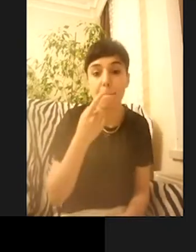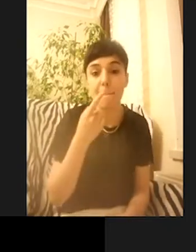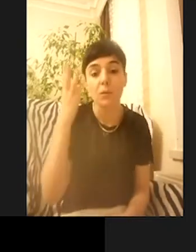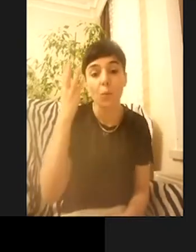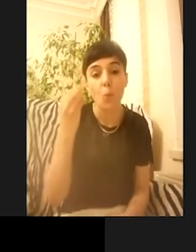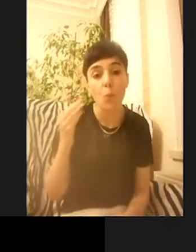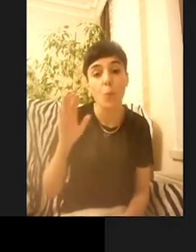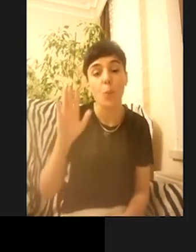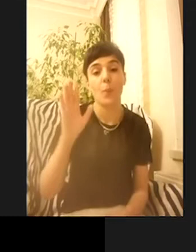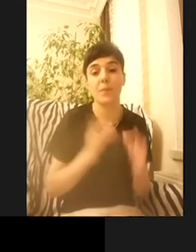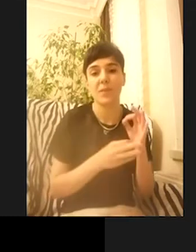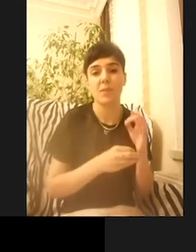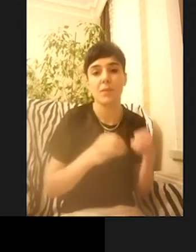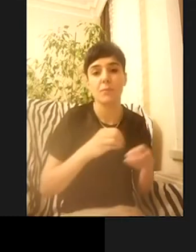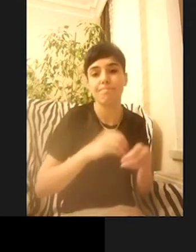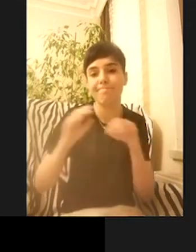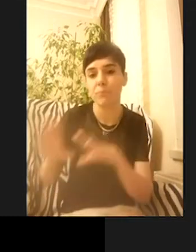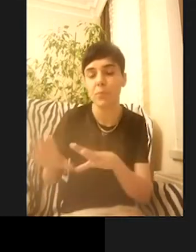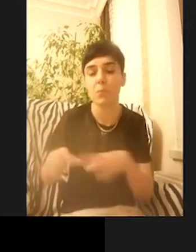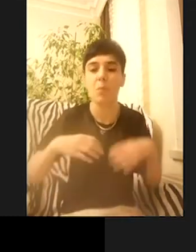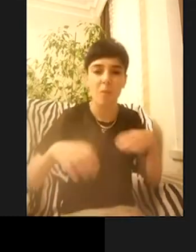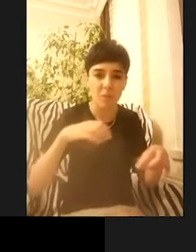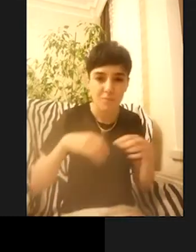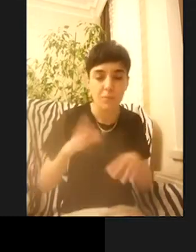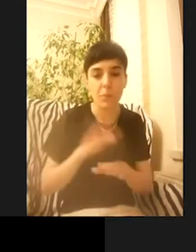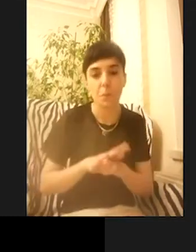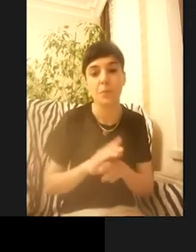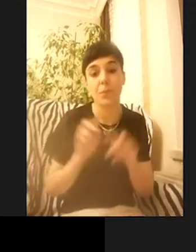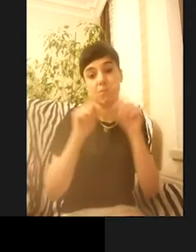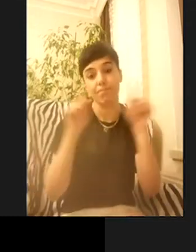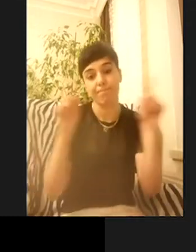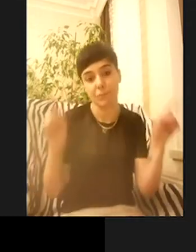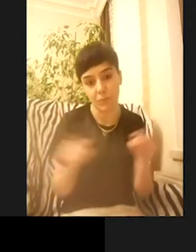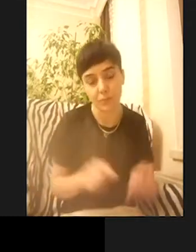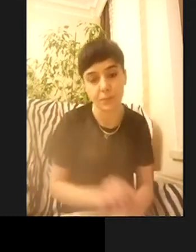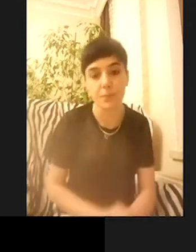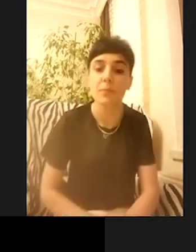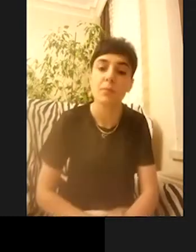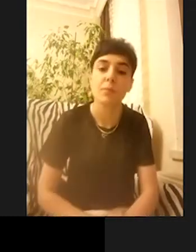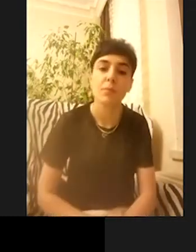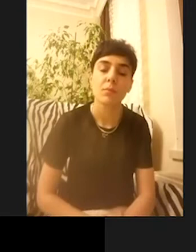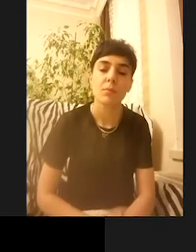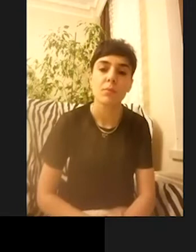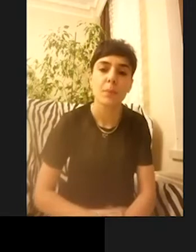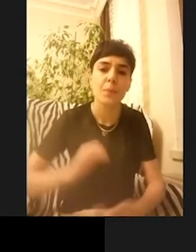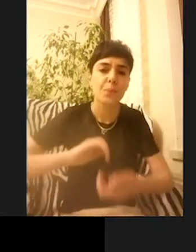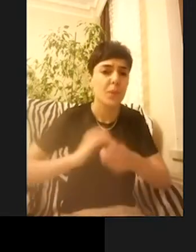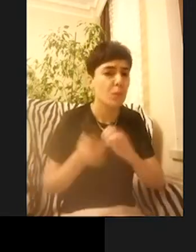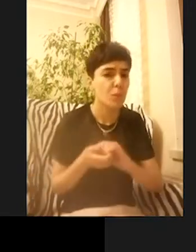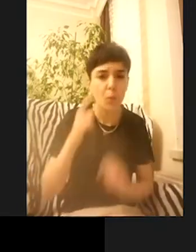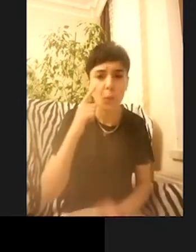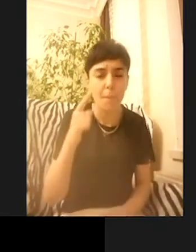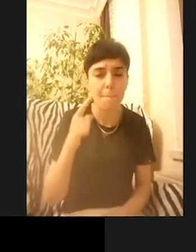wonder, like, if this is an impossibility, this solidarity, there's actually something huge to learn, as Dino was